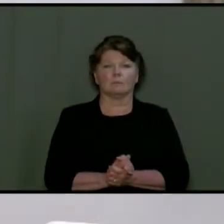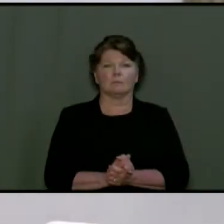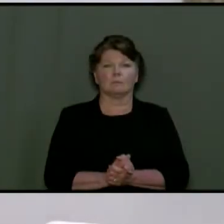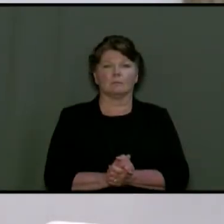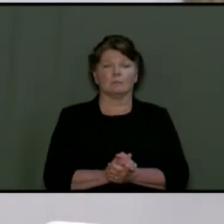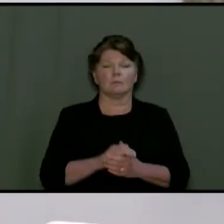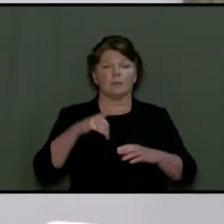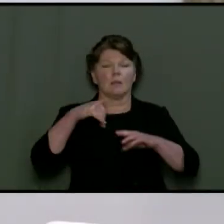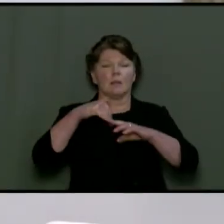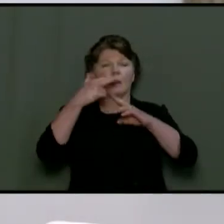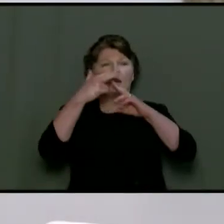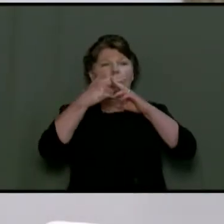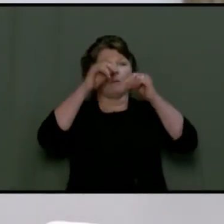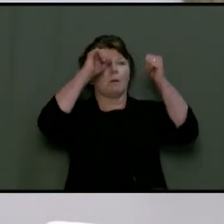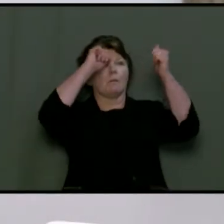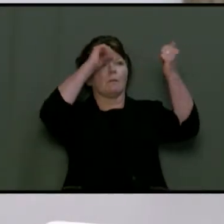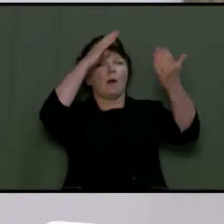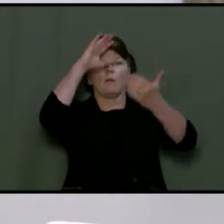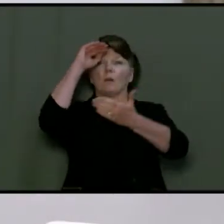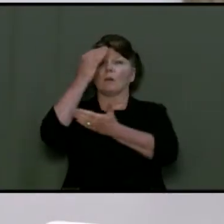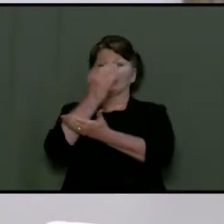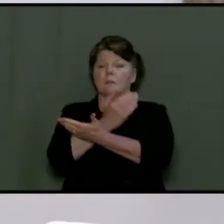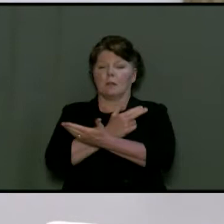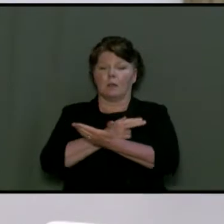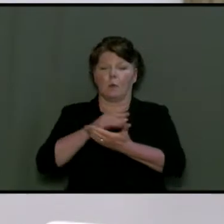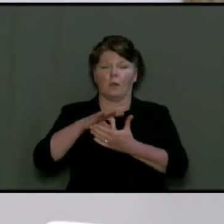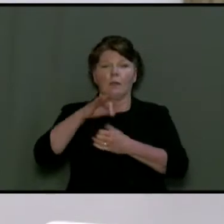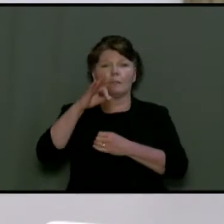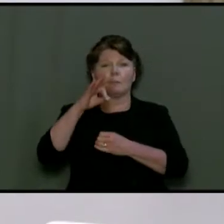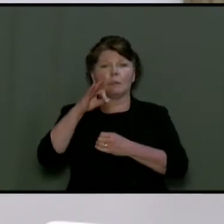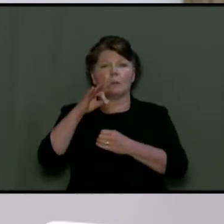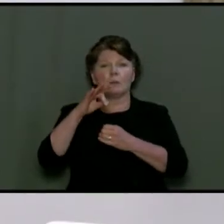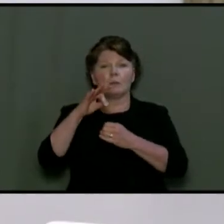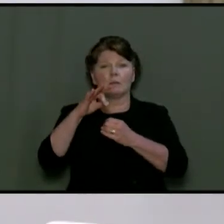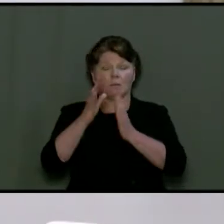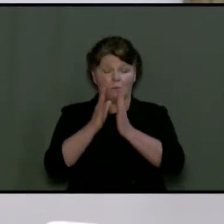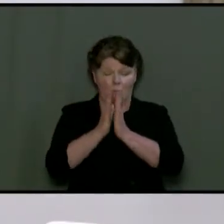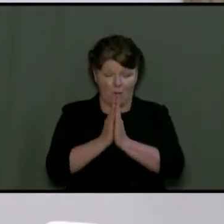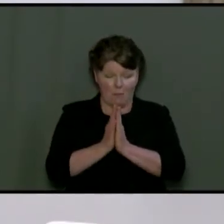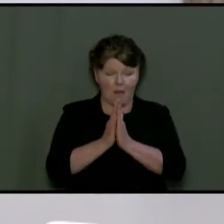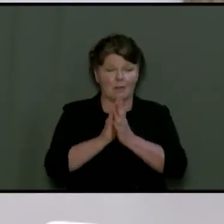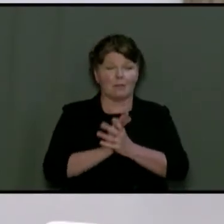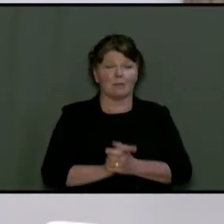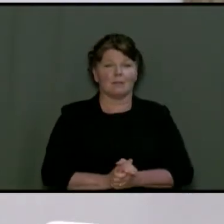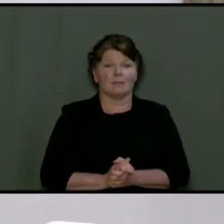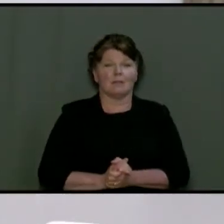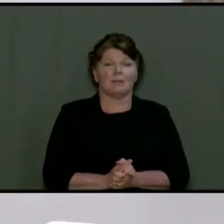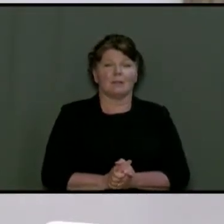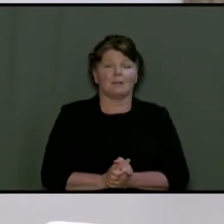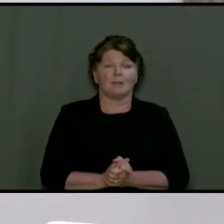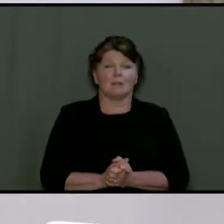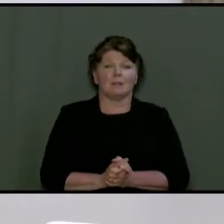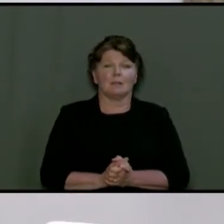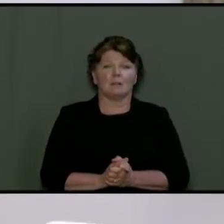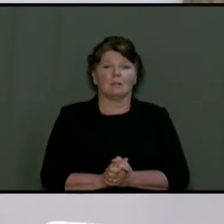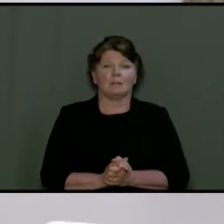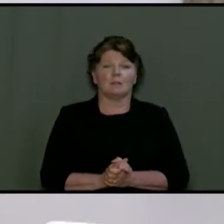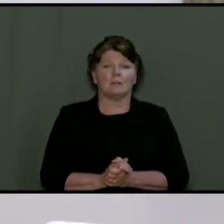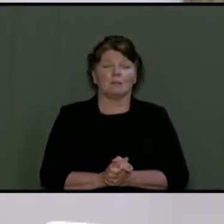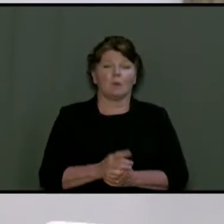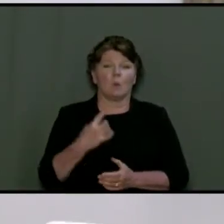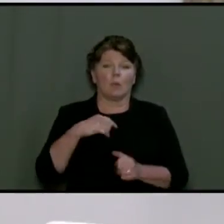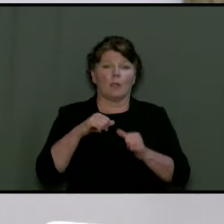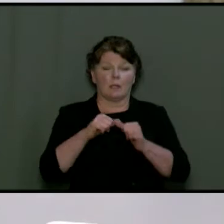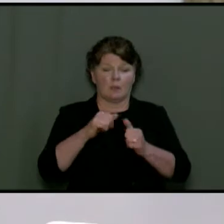In the name of the Father, and of the Son, and of the Holy Spirit. Amen. We continue